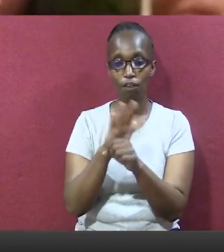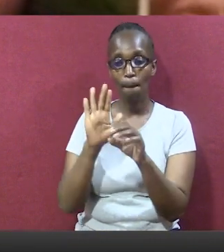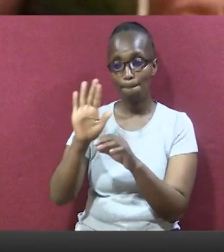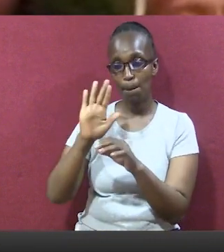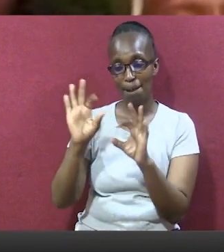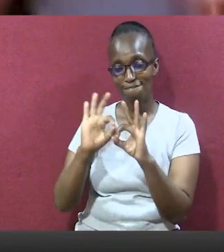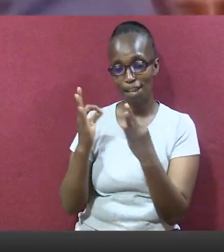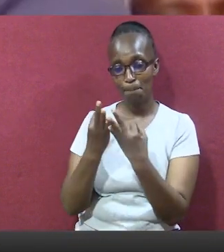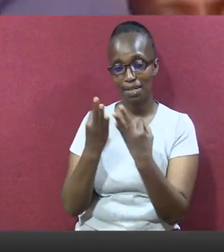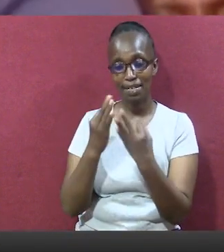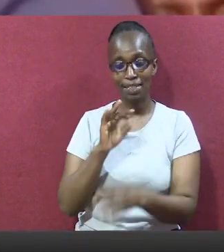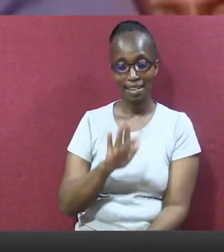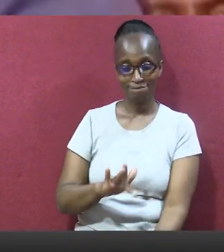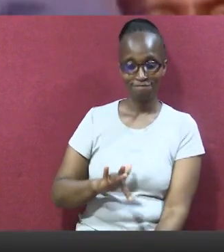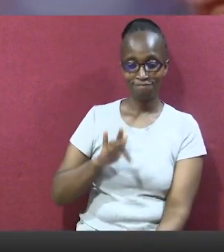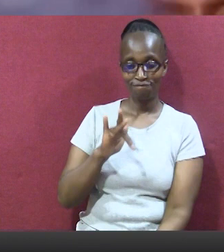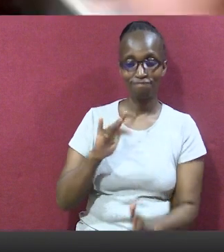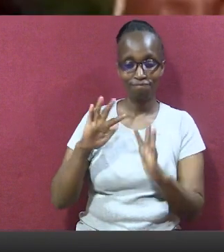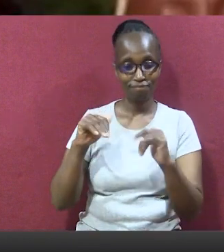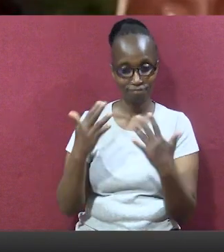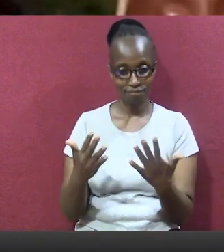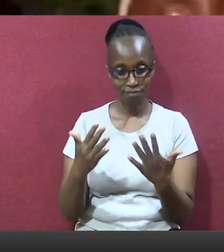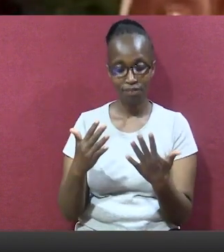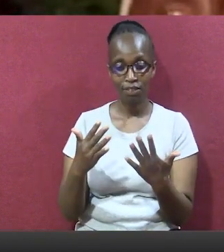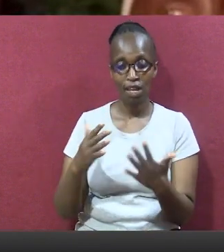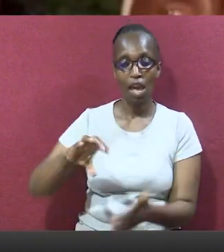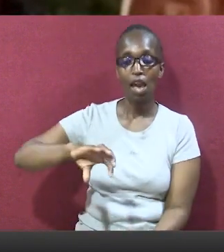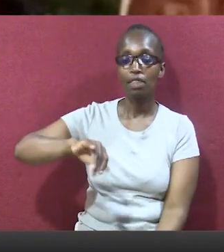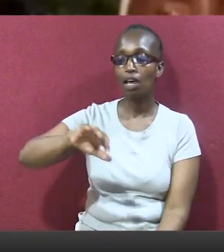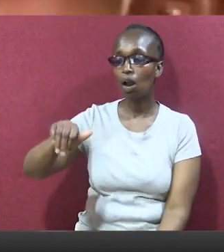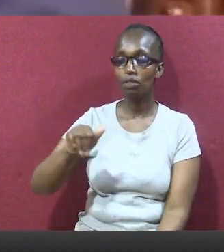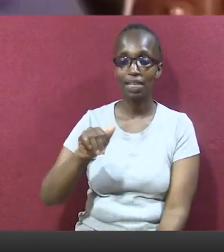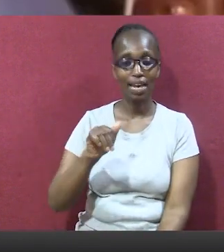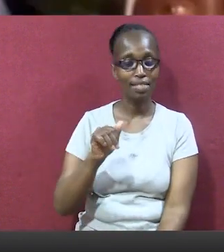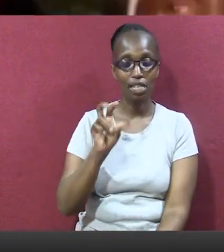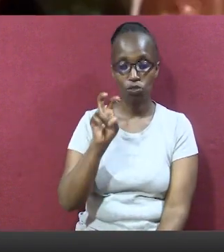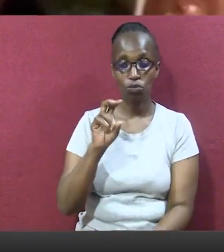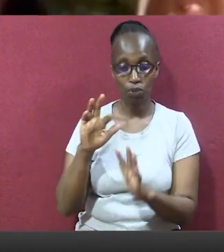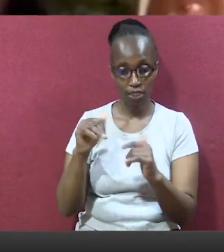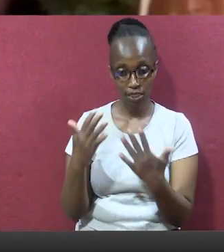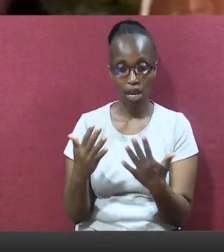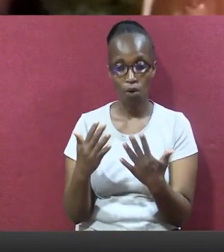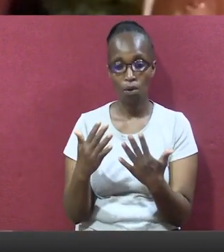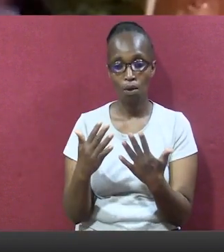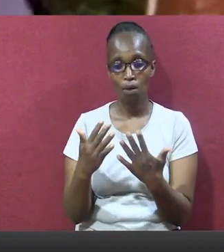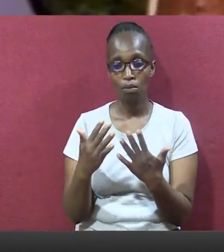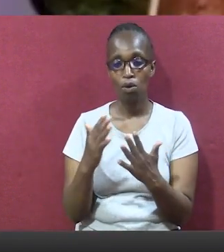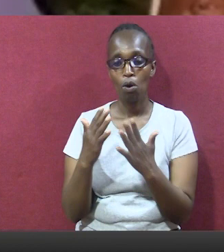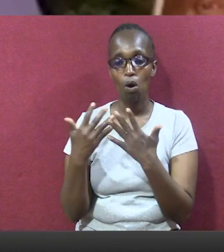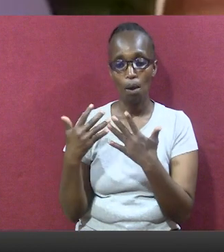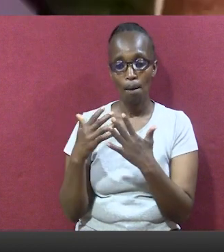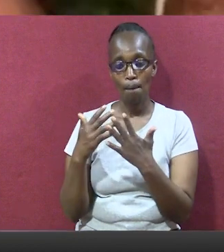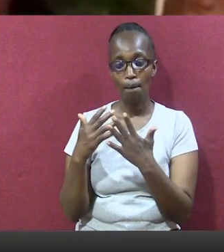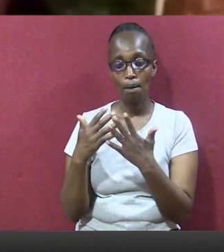can that be? What do their families feel like this evening? What is the county looking like this evening? Everyone